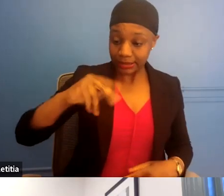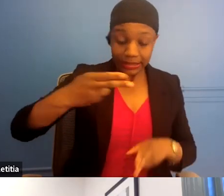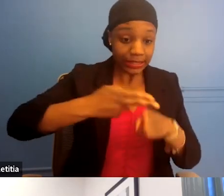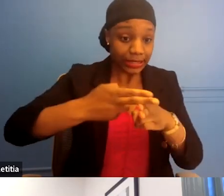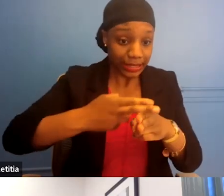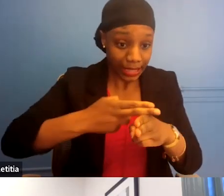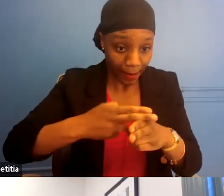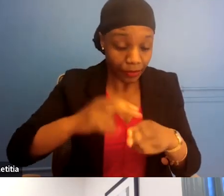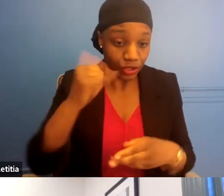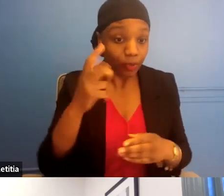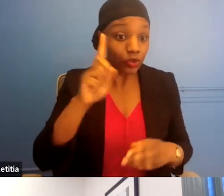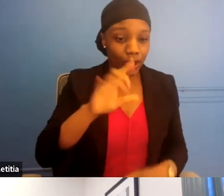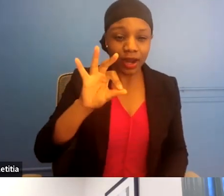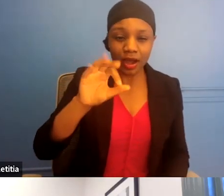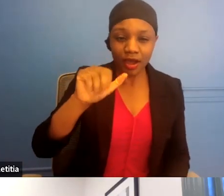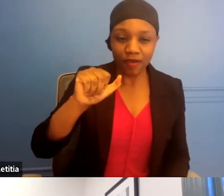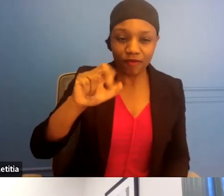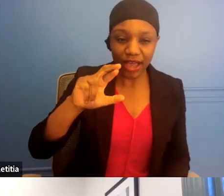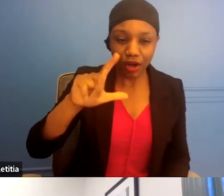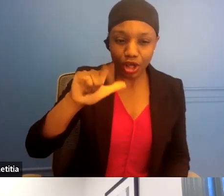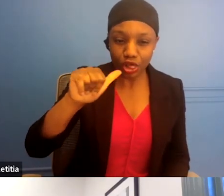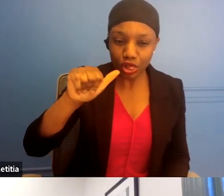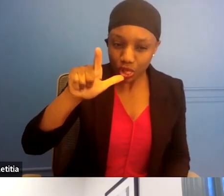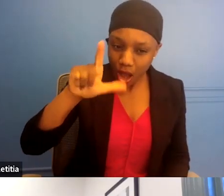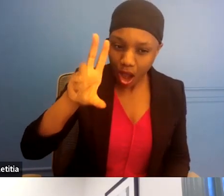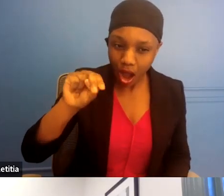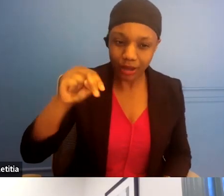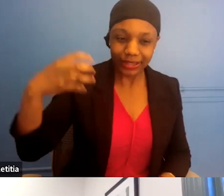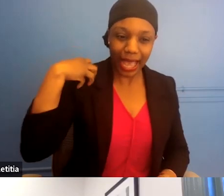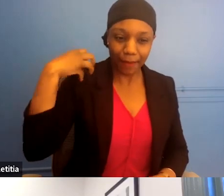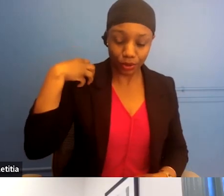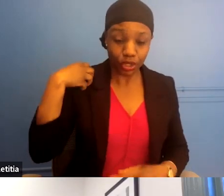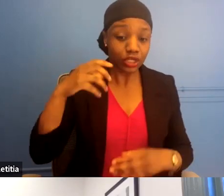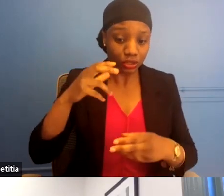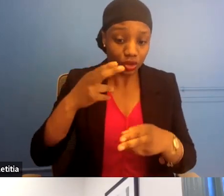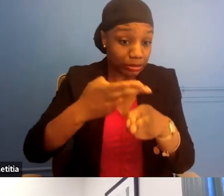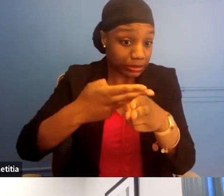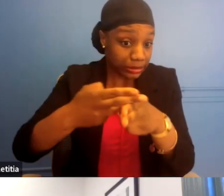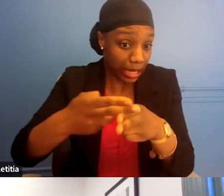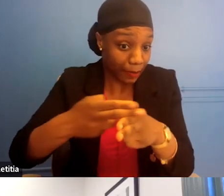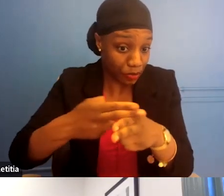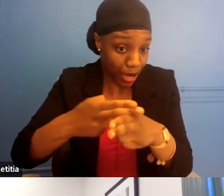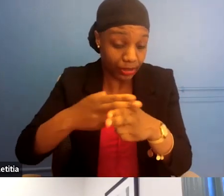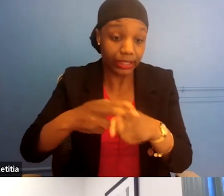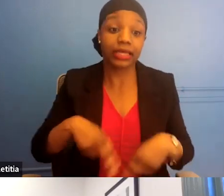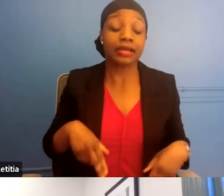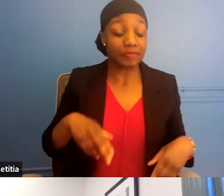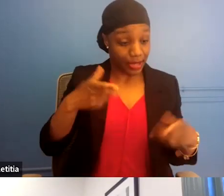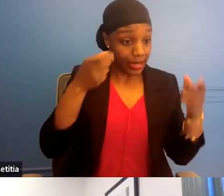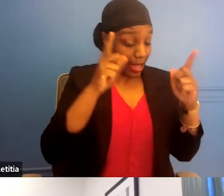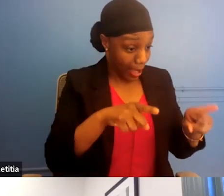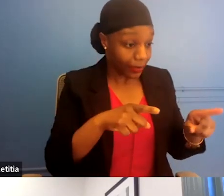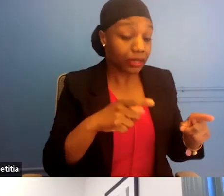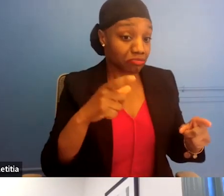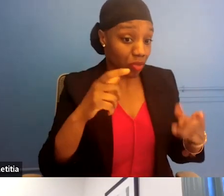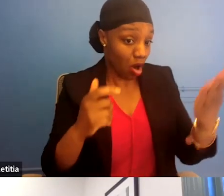Capital. So I worked there for a few weeks and luckily I did get another job offer in the area that I was interested in. I